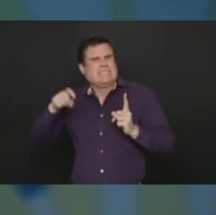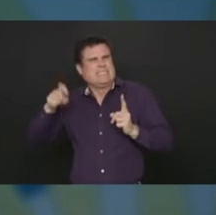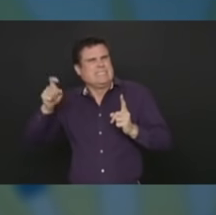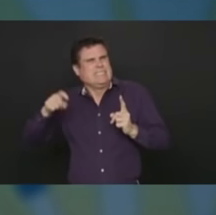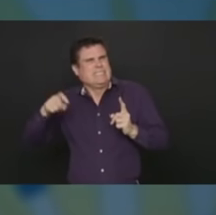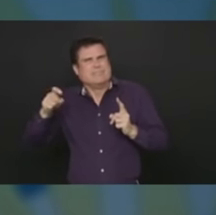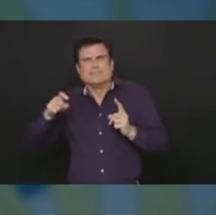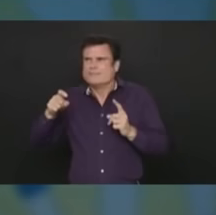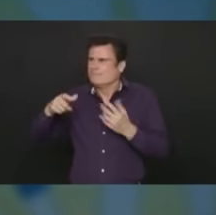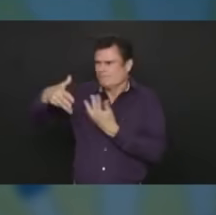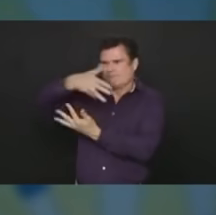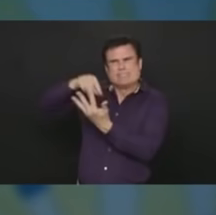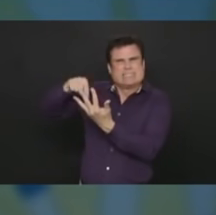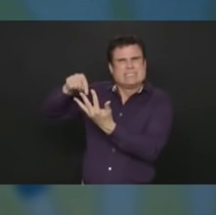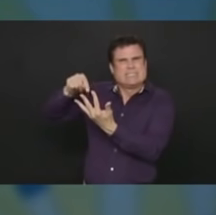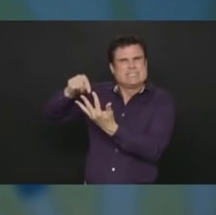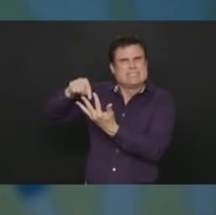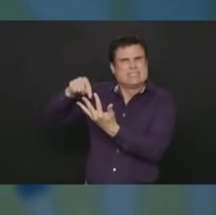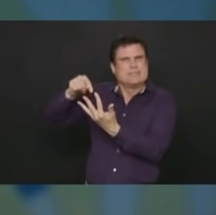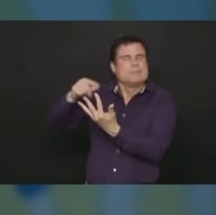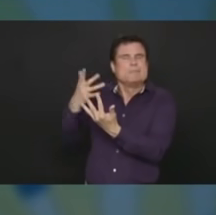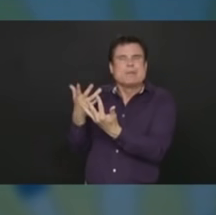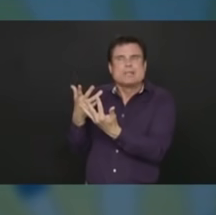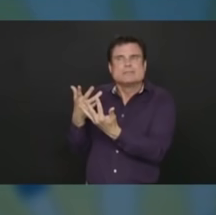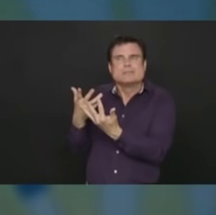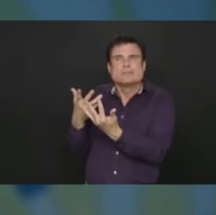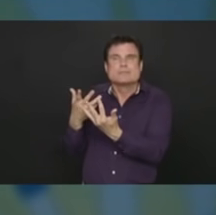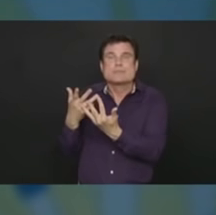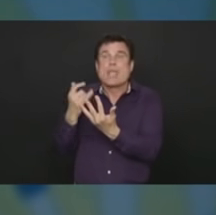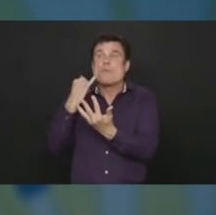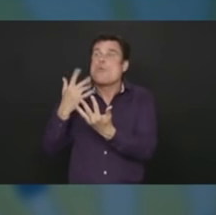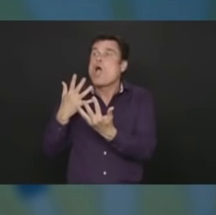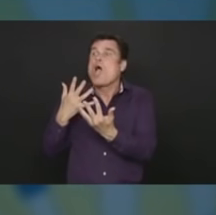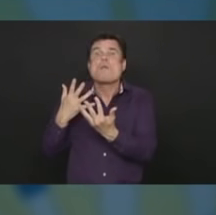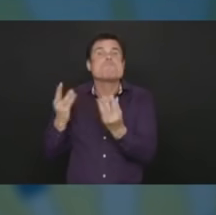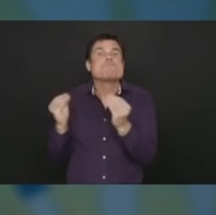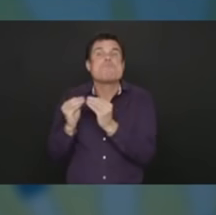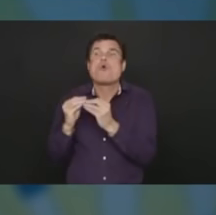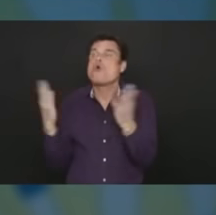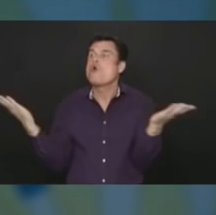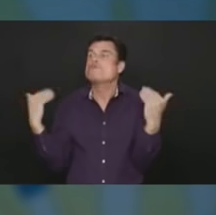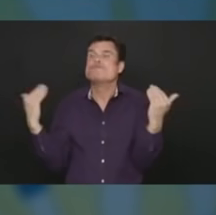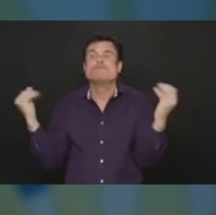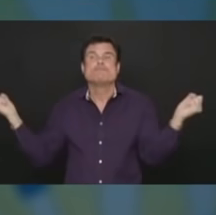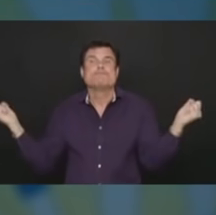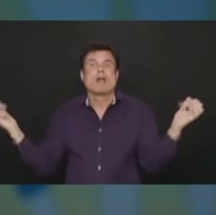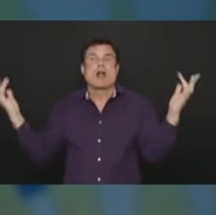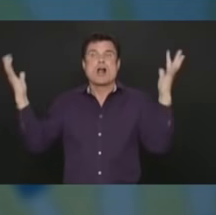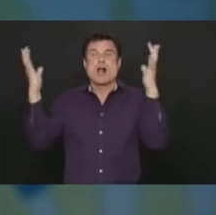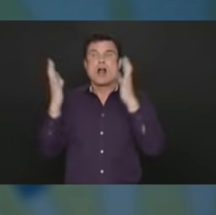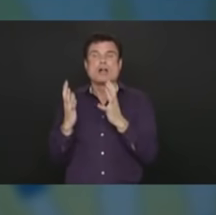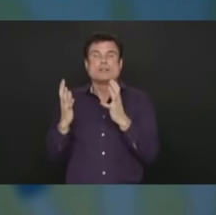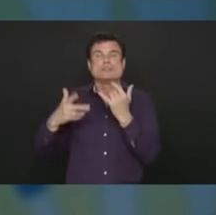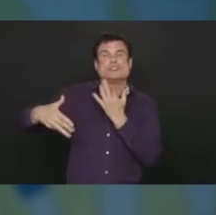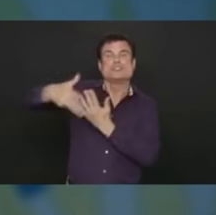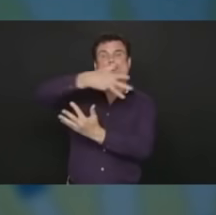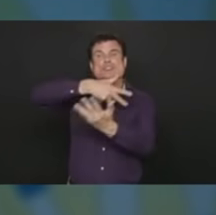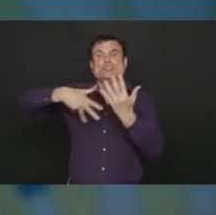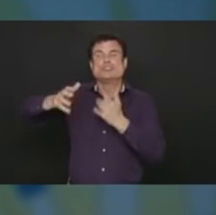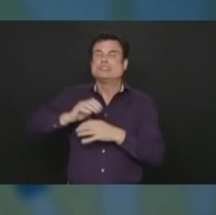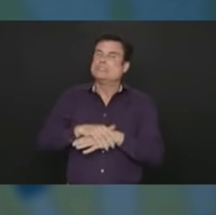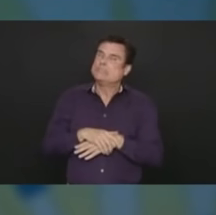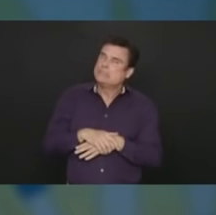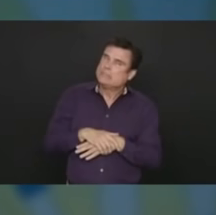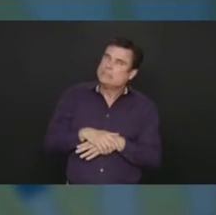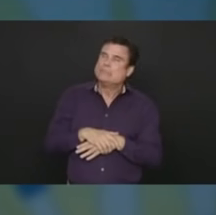interact with, the higher the likelihood that we'll be exposed to somebody who might be carrying COVID-19. Second, we need to think